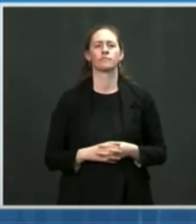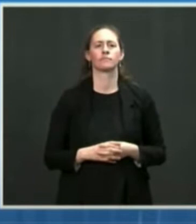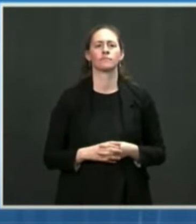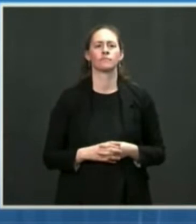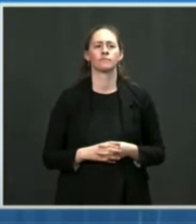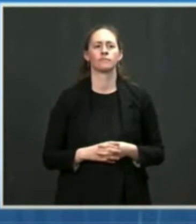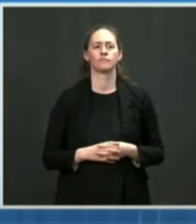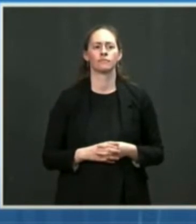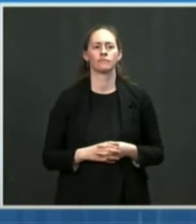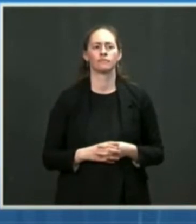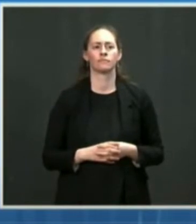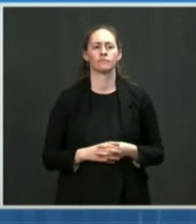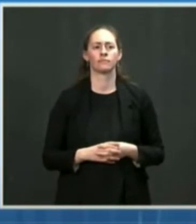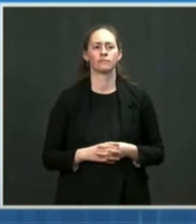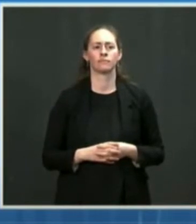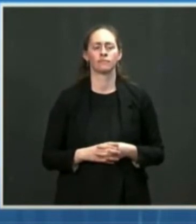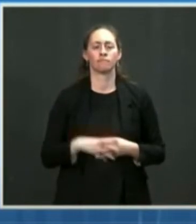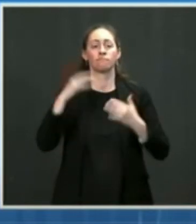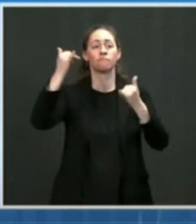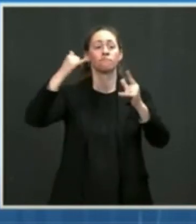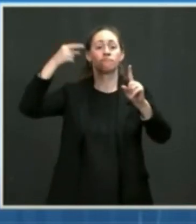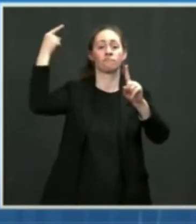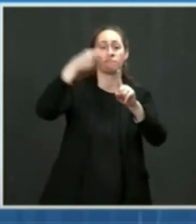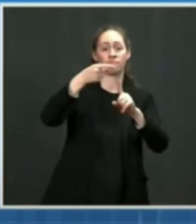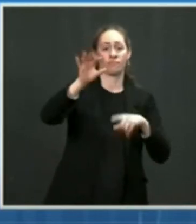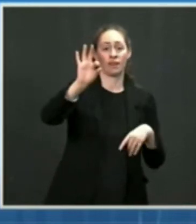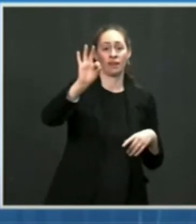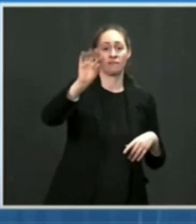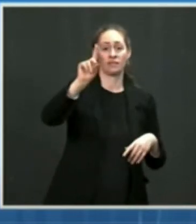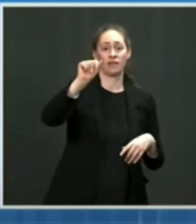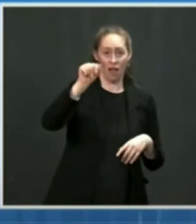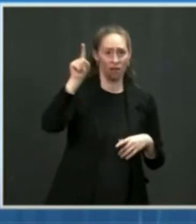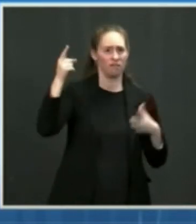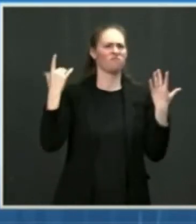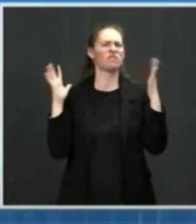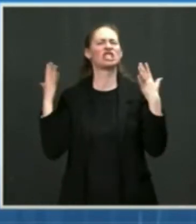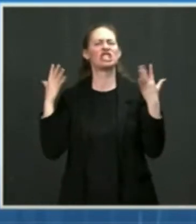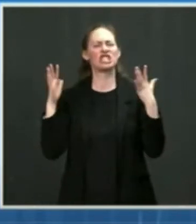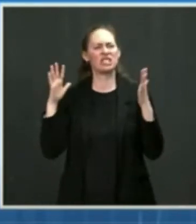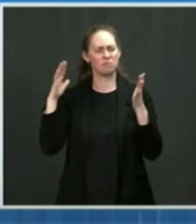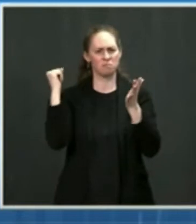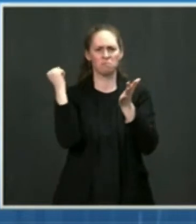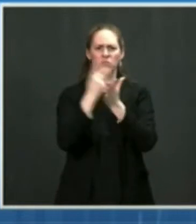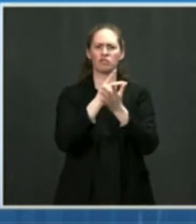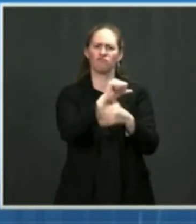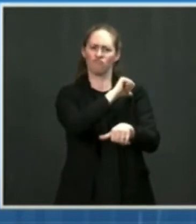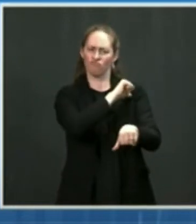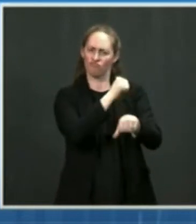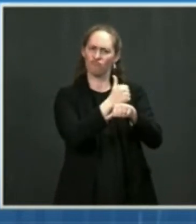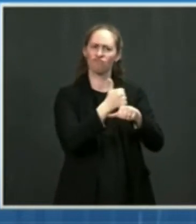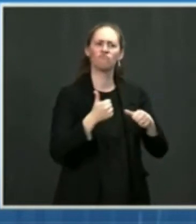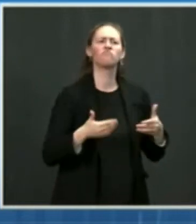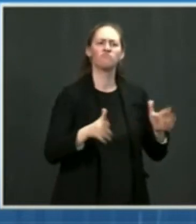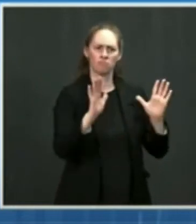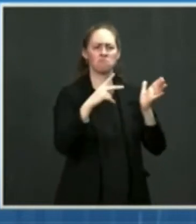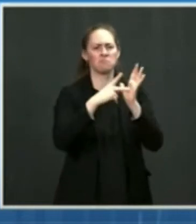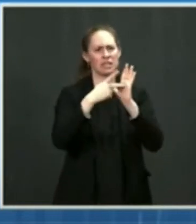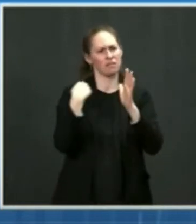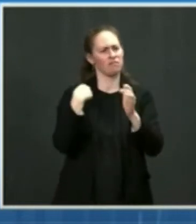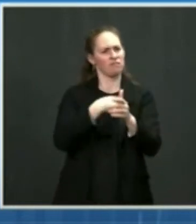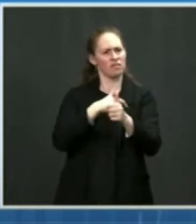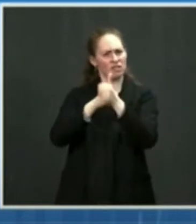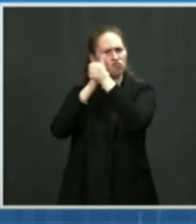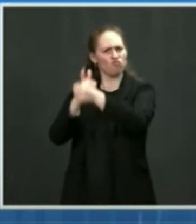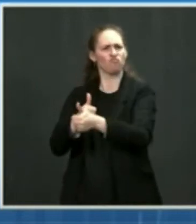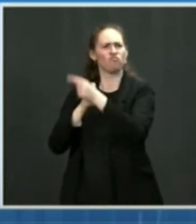once FDA has put forward the authorization, the ACIP will immediately follow, and we're working to make sure that there's actually no